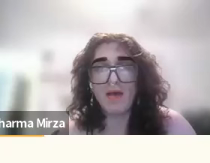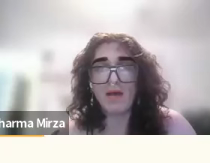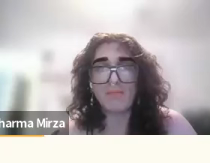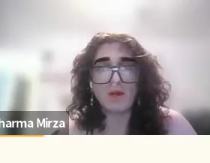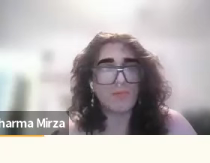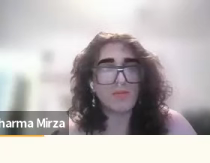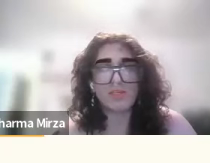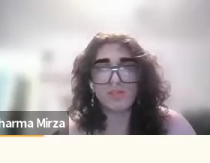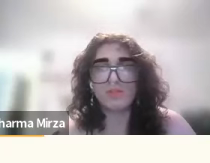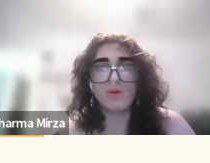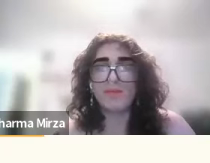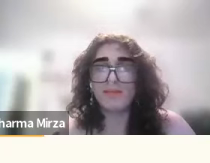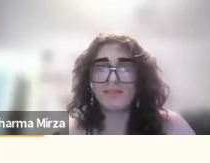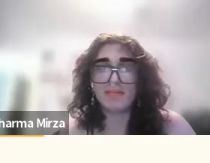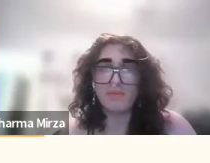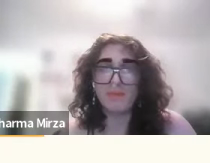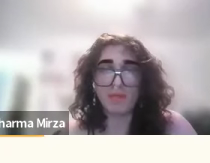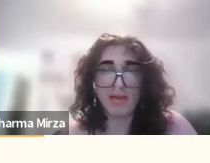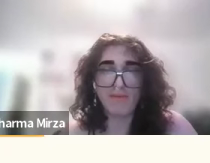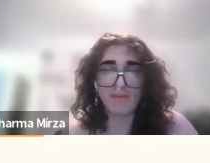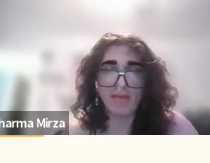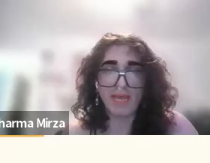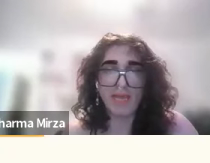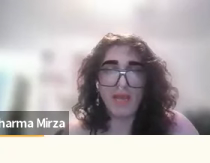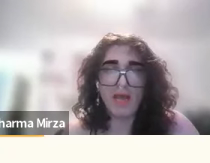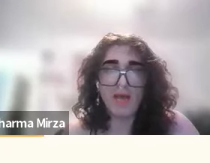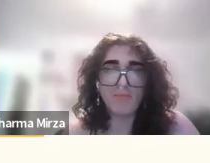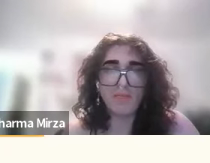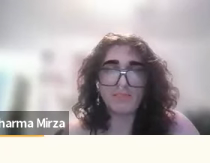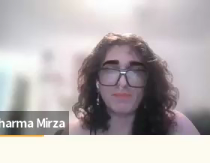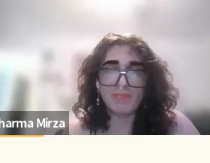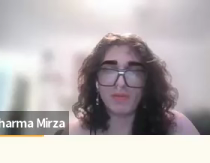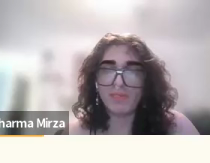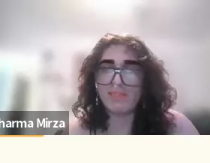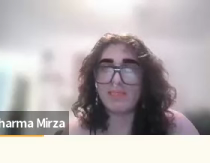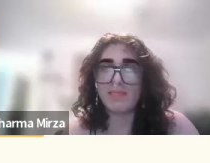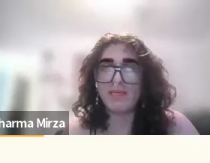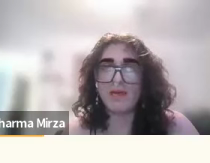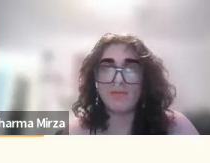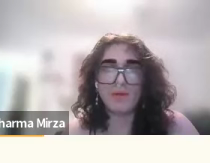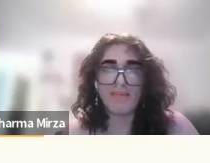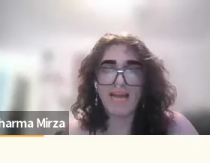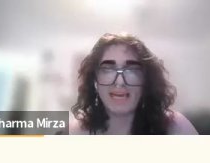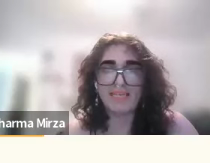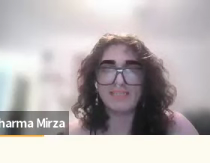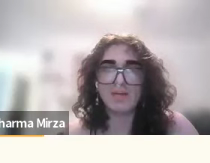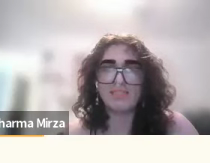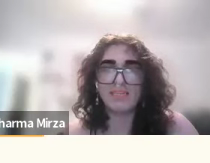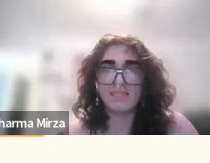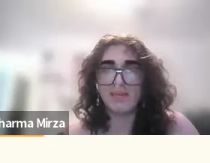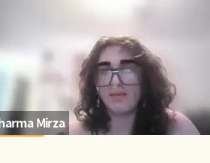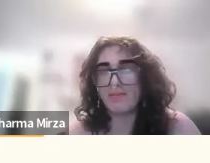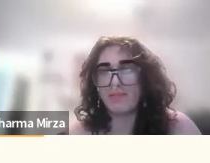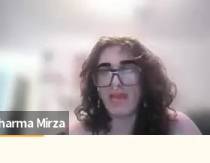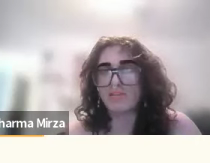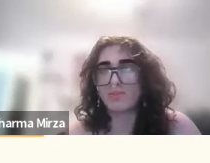overdoses. Harm reduction includes so many things that keep people alive every day, but it's being increasingly, antagonized and not